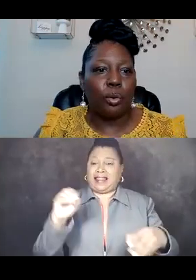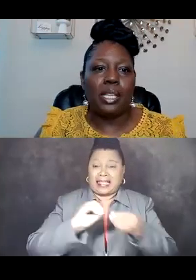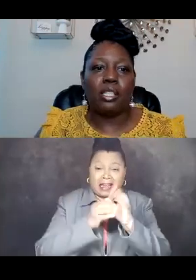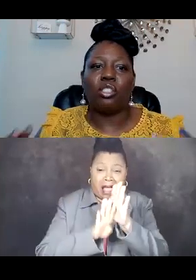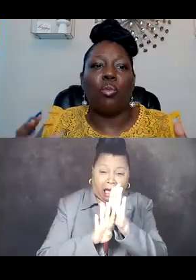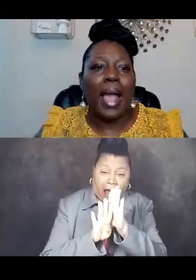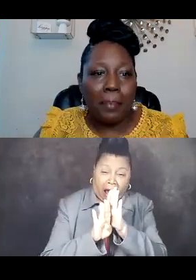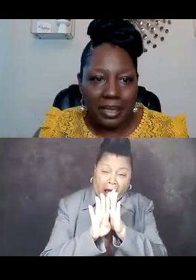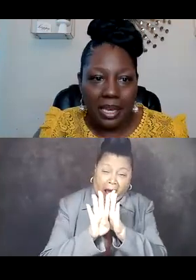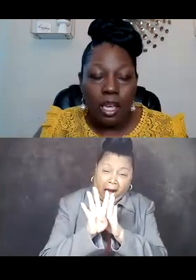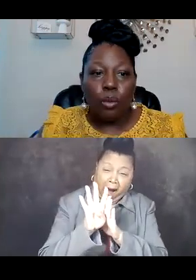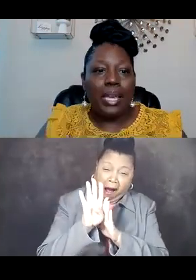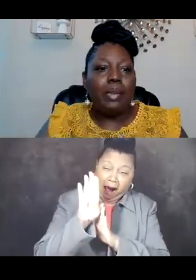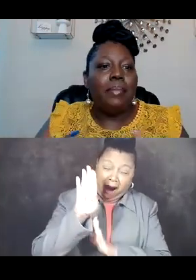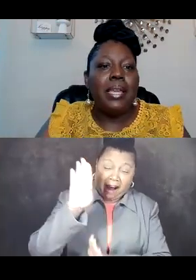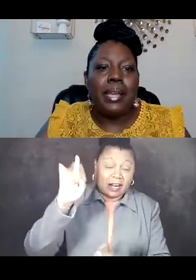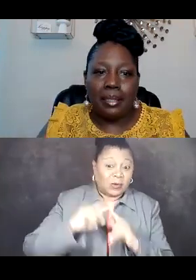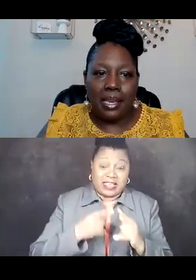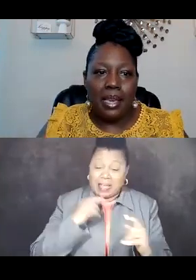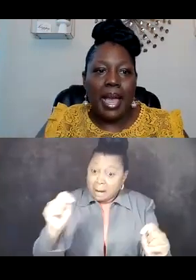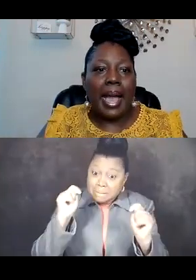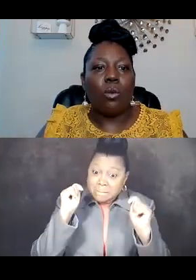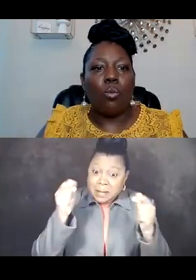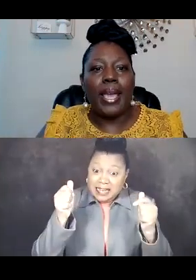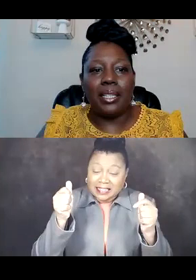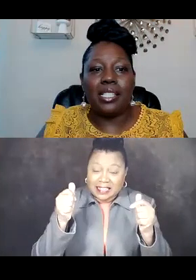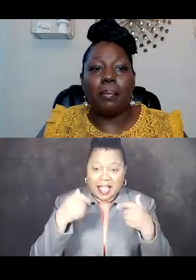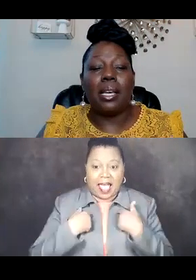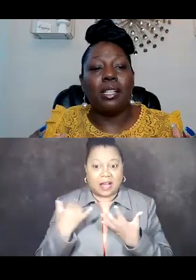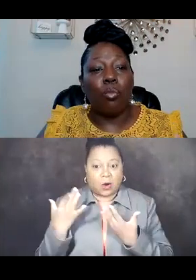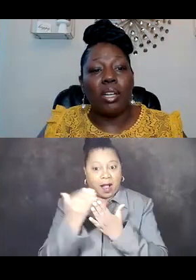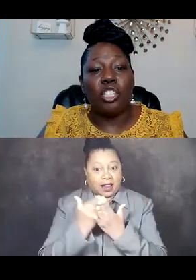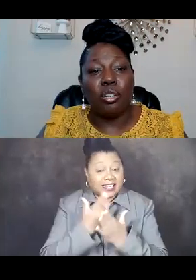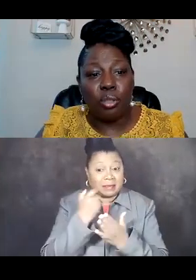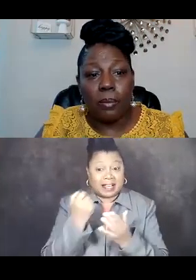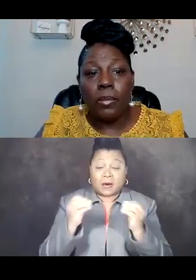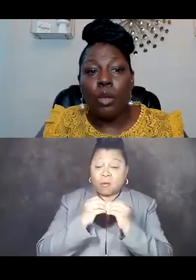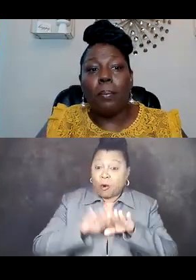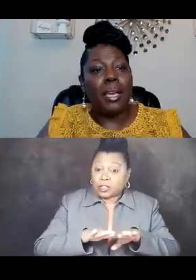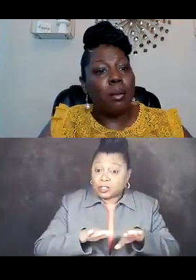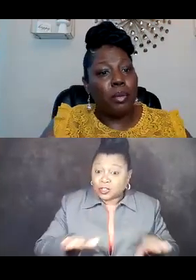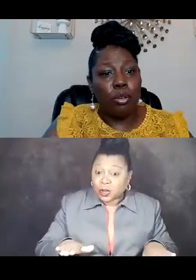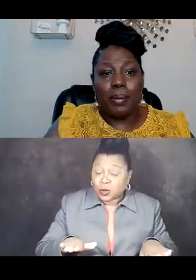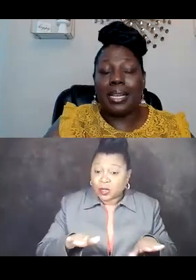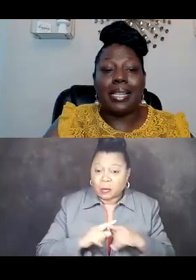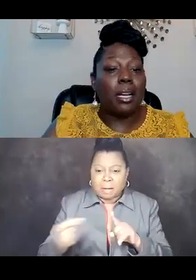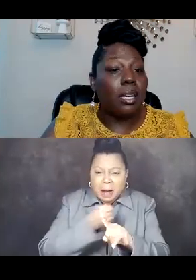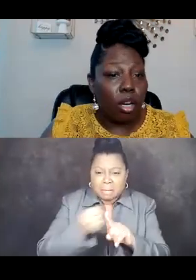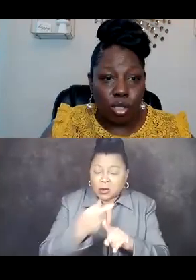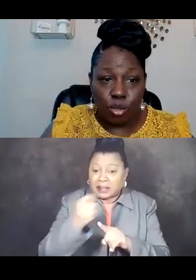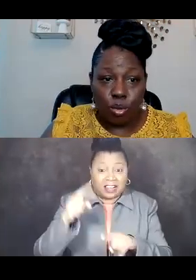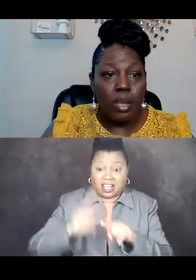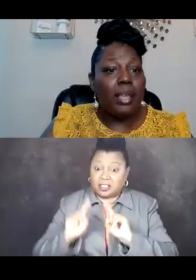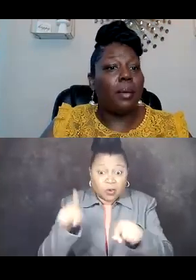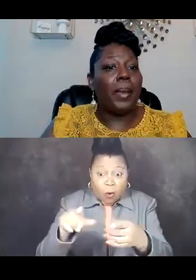numbers increased so rapidly. We immediately had a wait list because more children were being abused because they couldn't